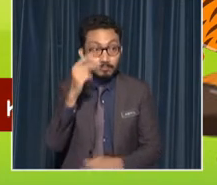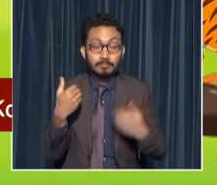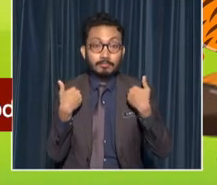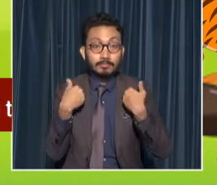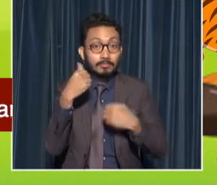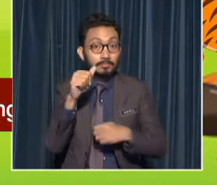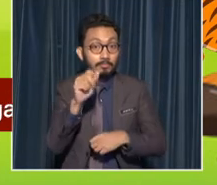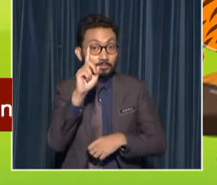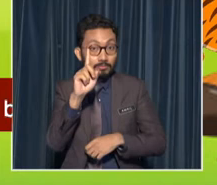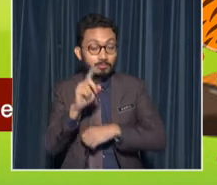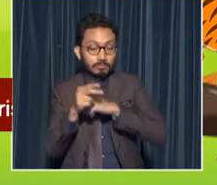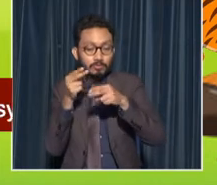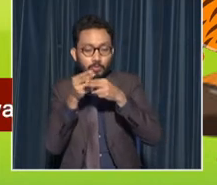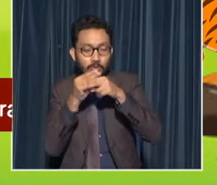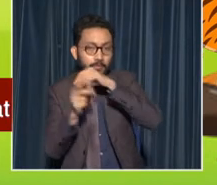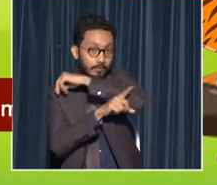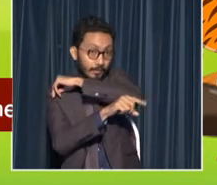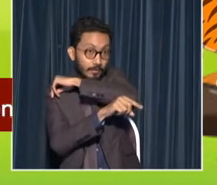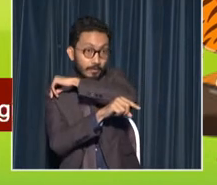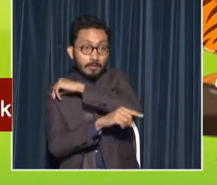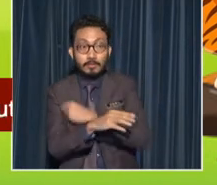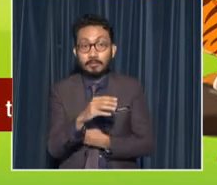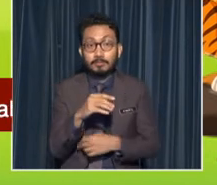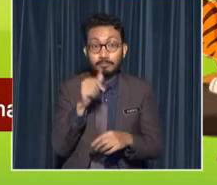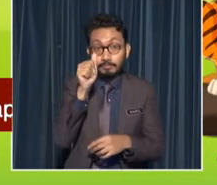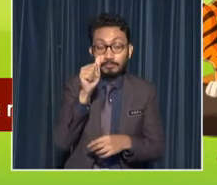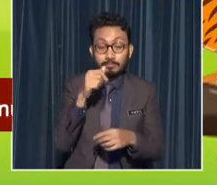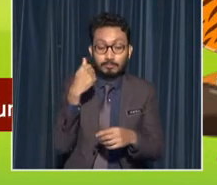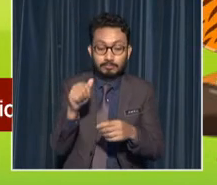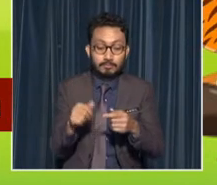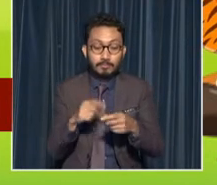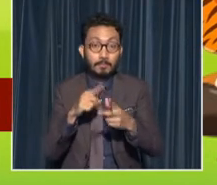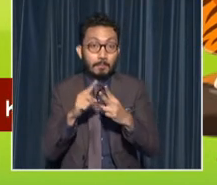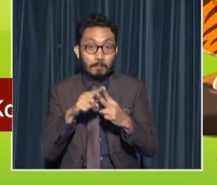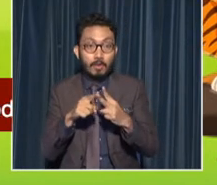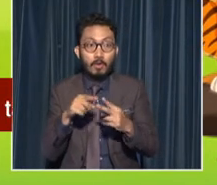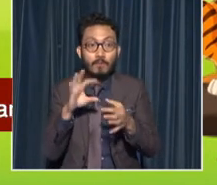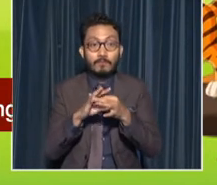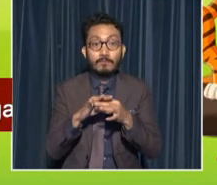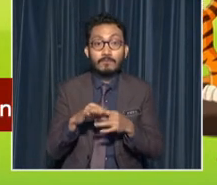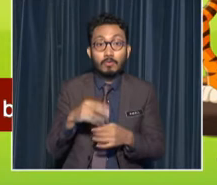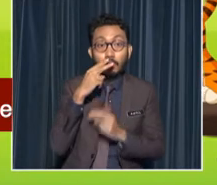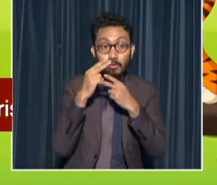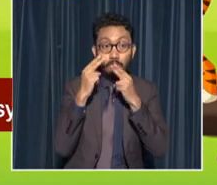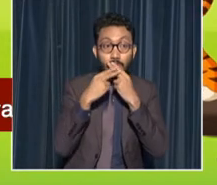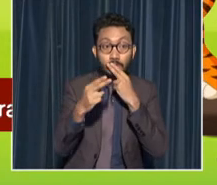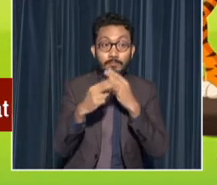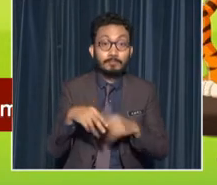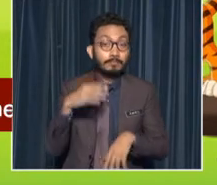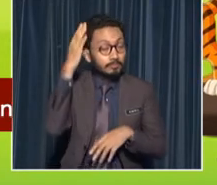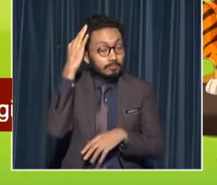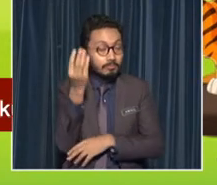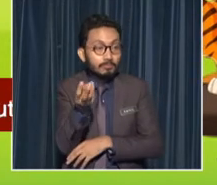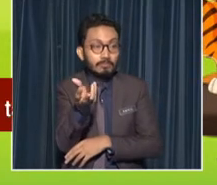has a short tail, a pair of horns, and fine hairs on its body.